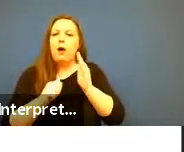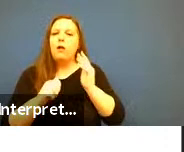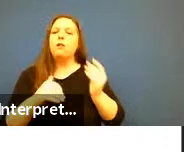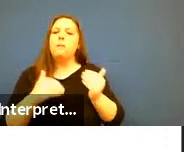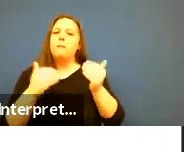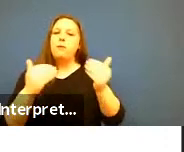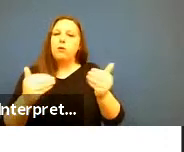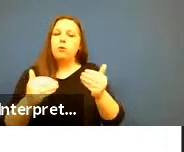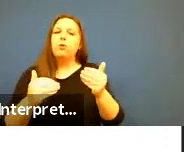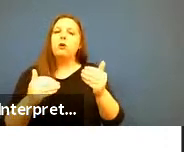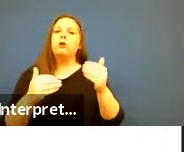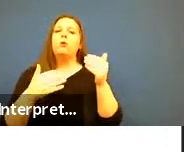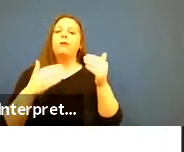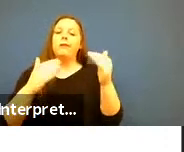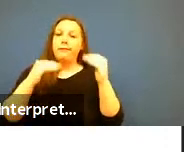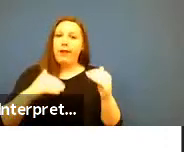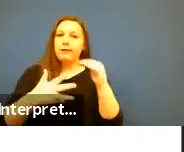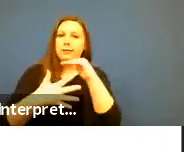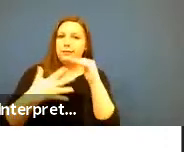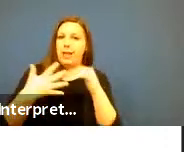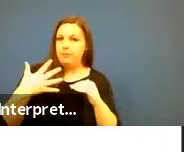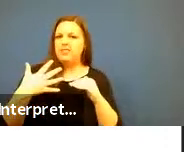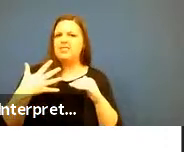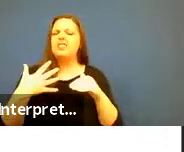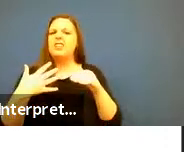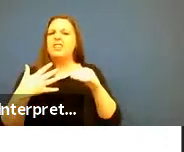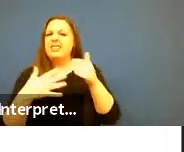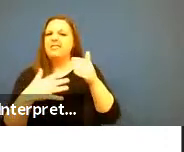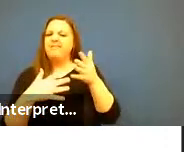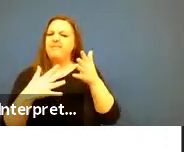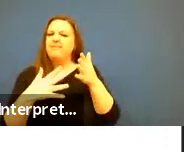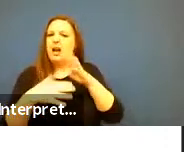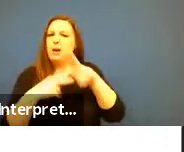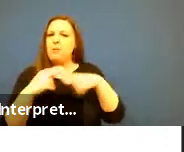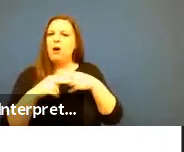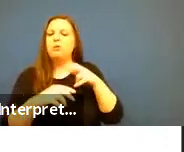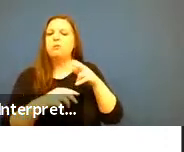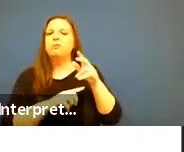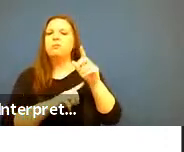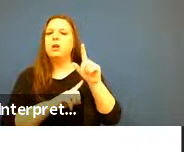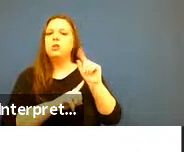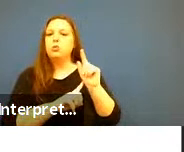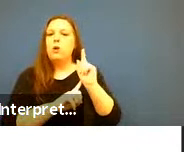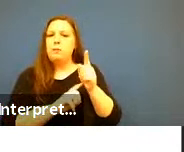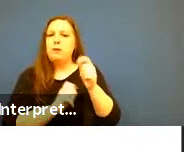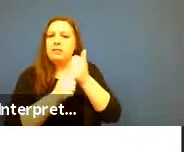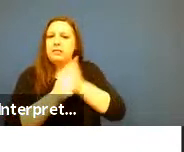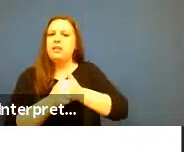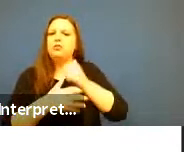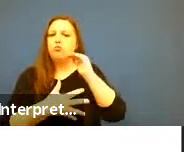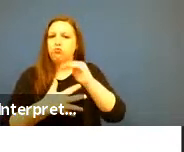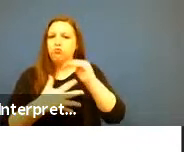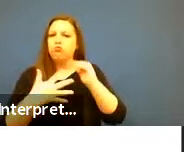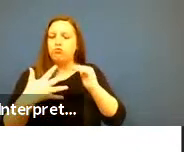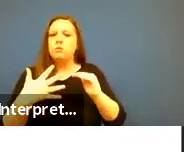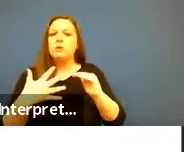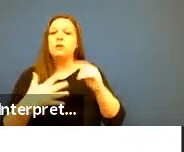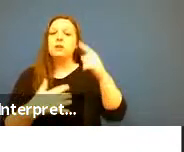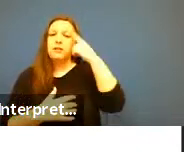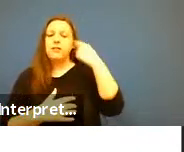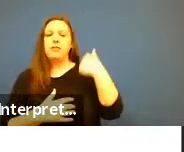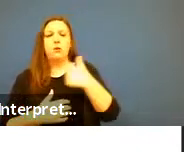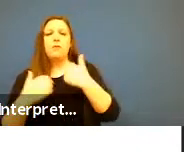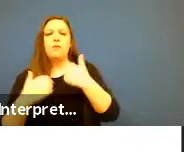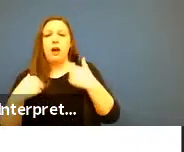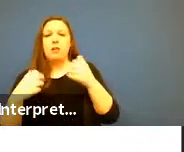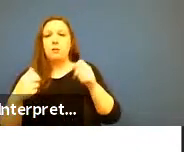steps within about 20 minutes or so. Because I think we've had a chance to read through the